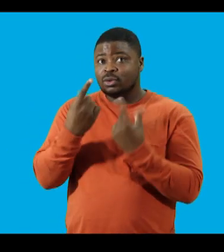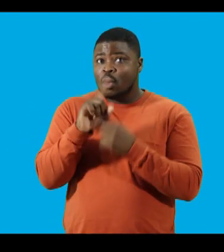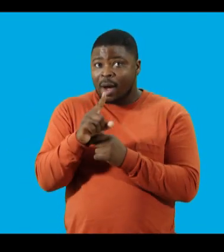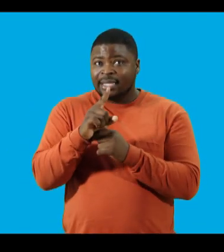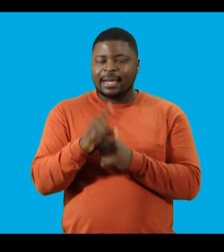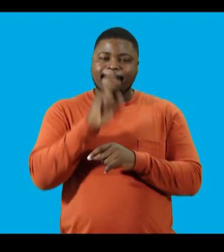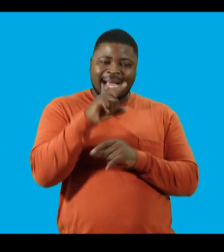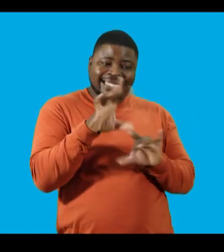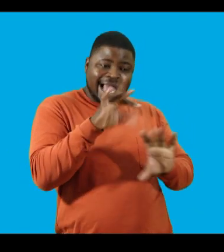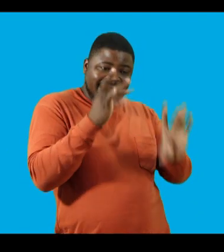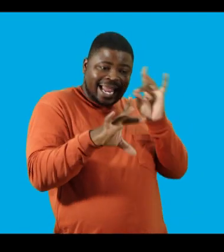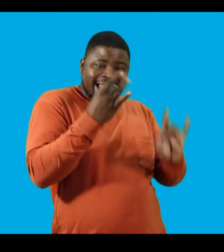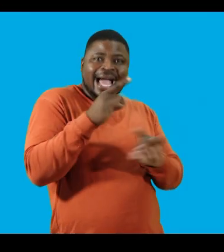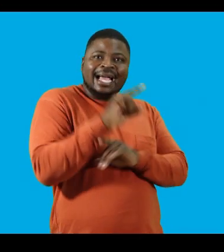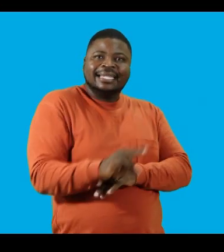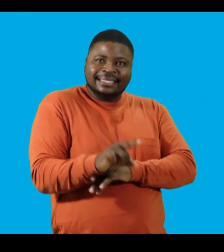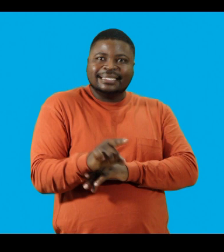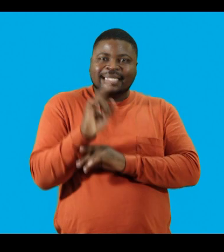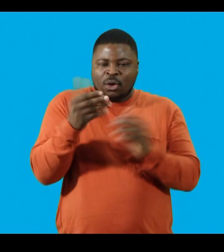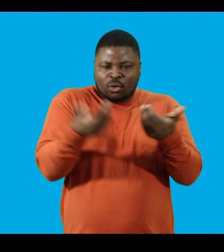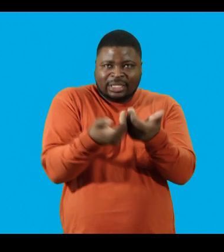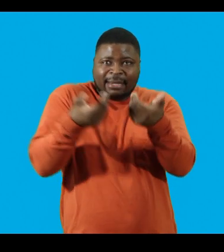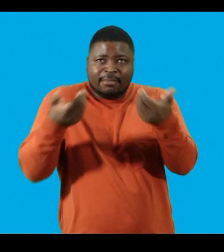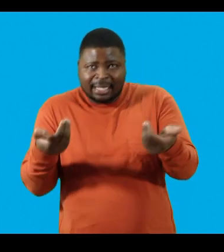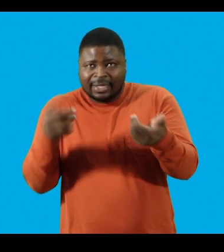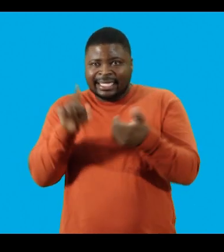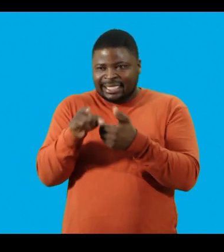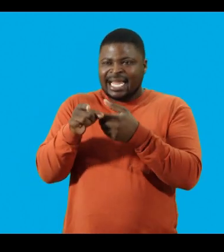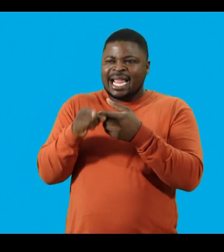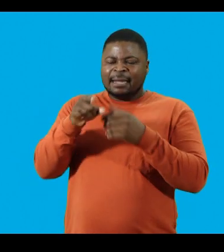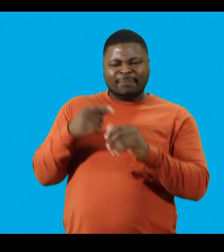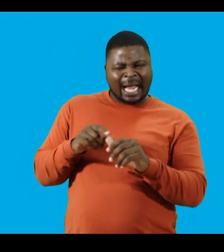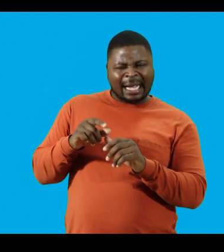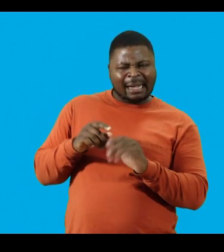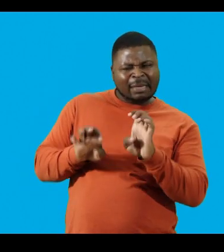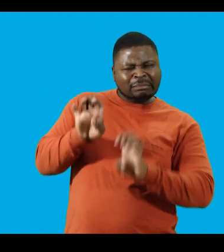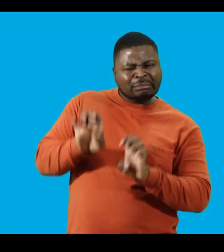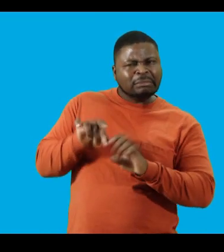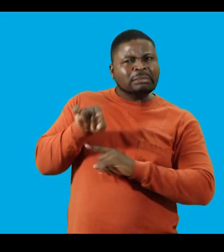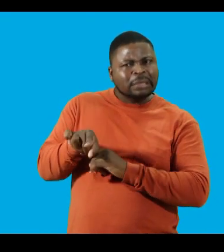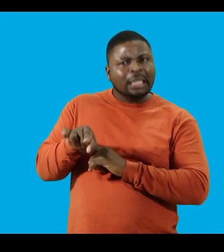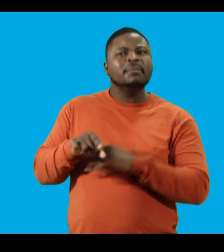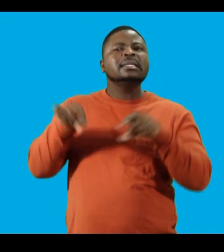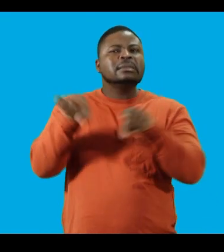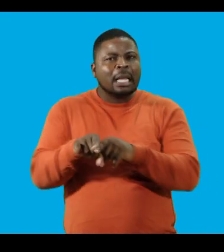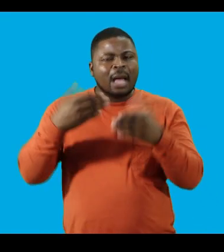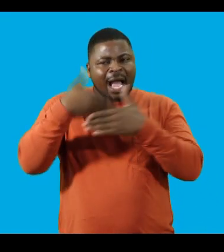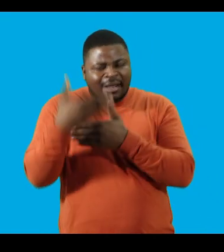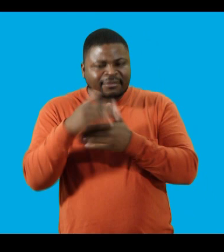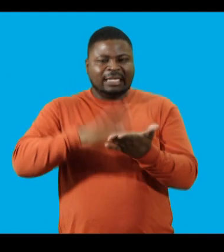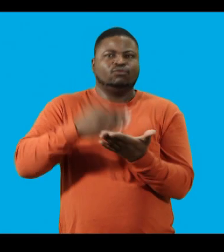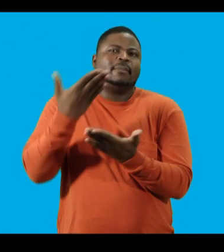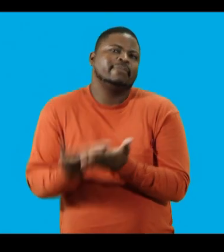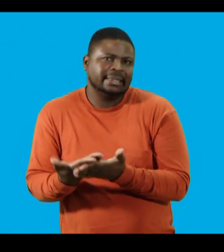analyze. That means to separate, examine, and interpret. Remember, the moment they